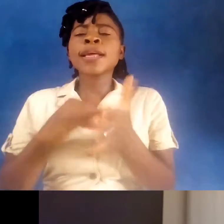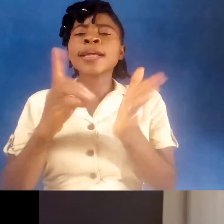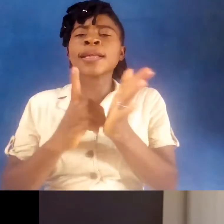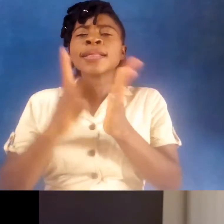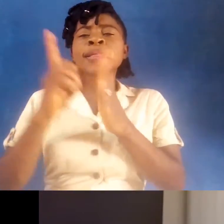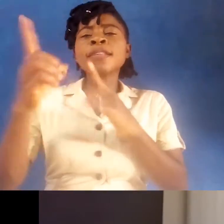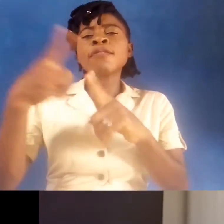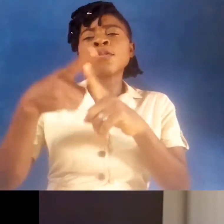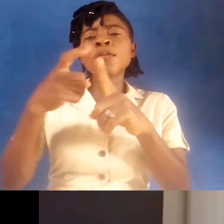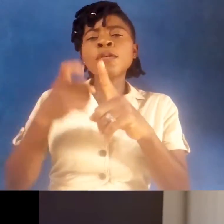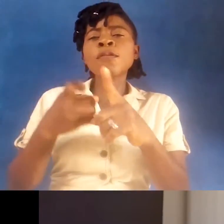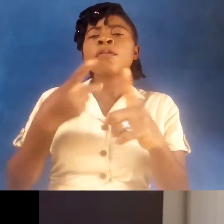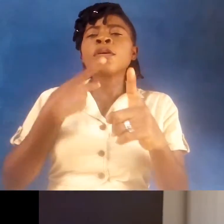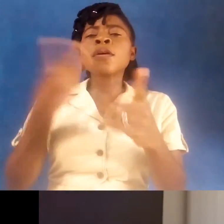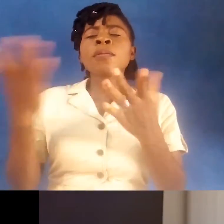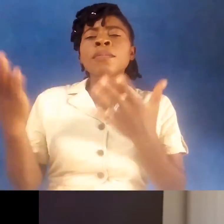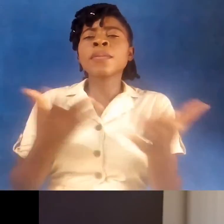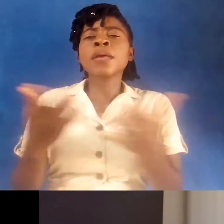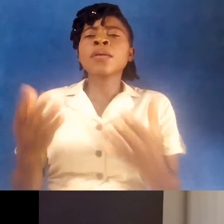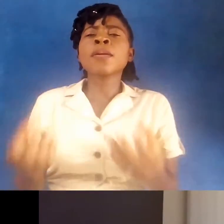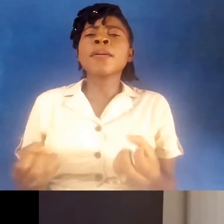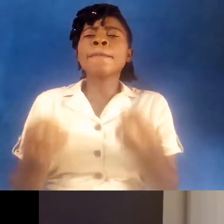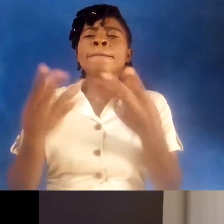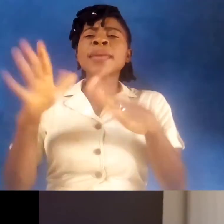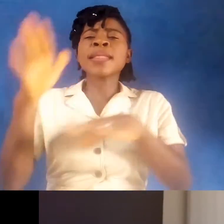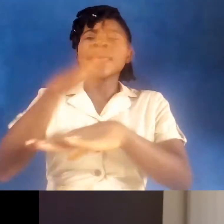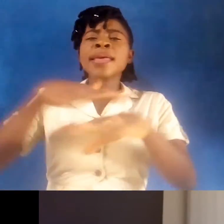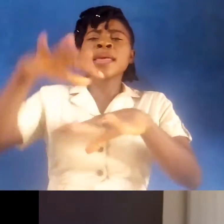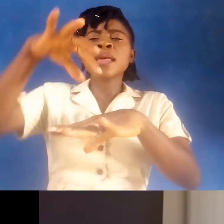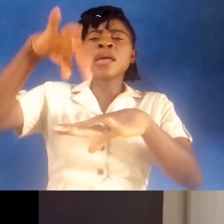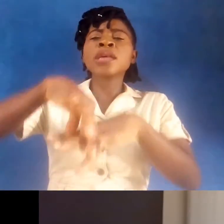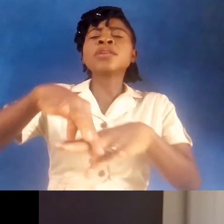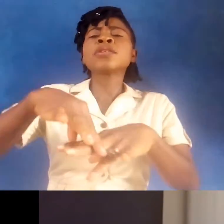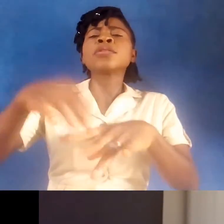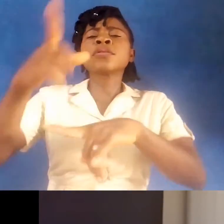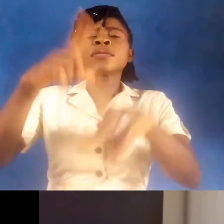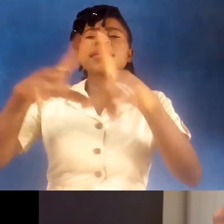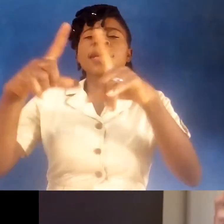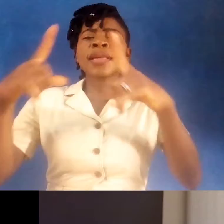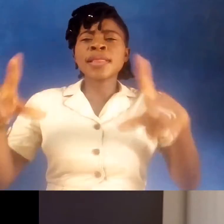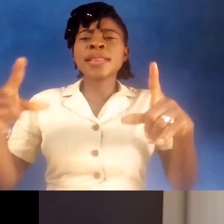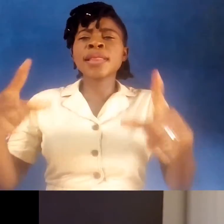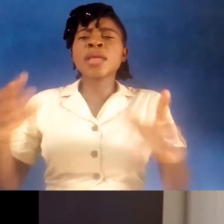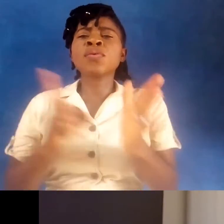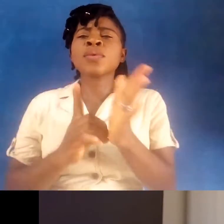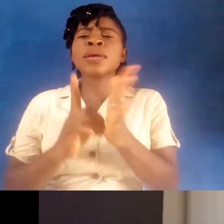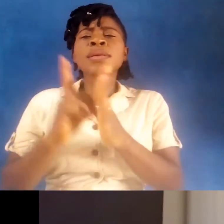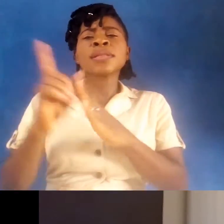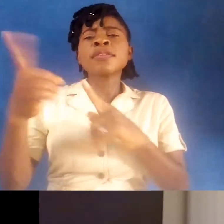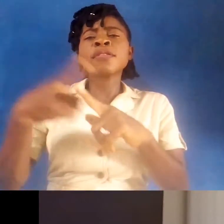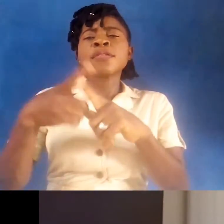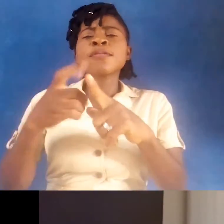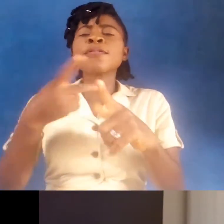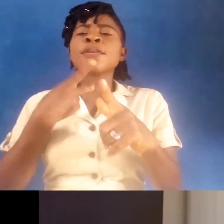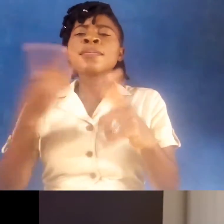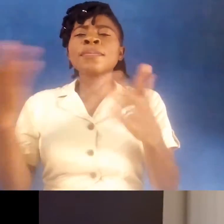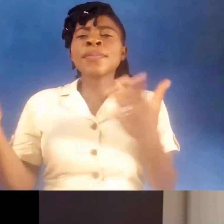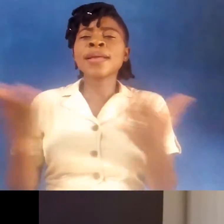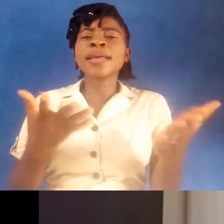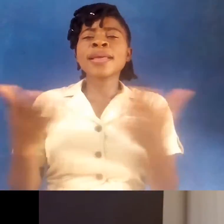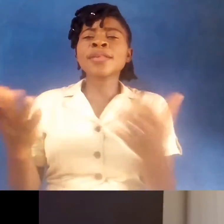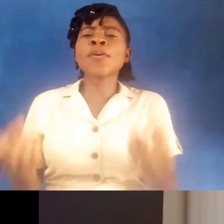sign languages are found to have developed from gestures. Many are found to have a lot of,